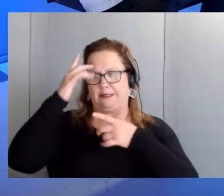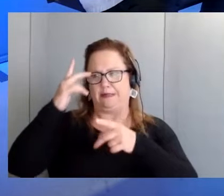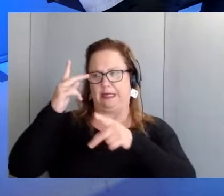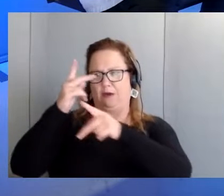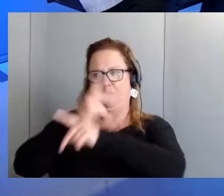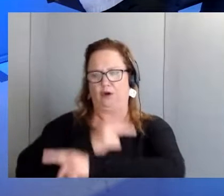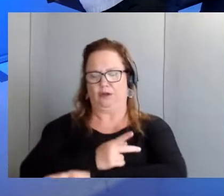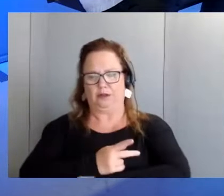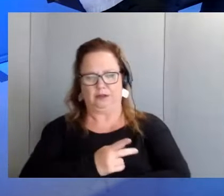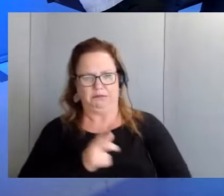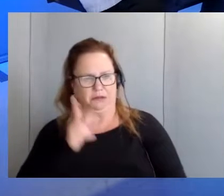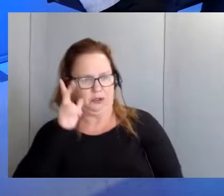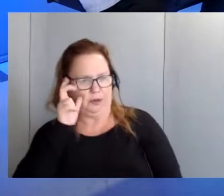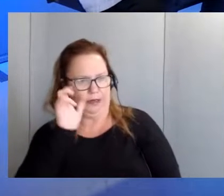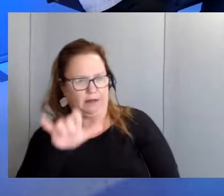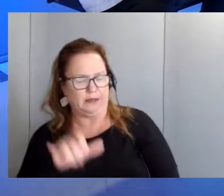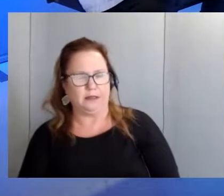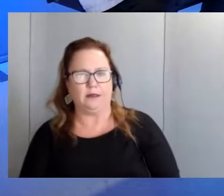something that you're hearing about?